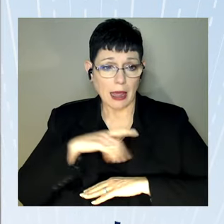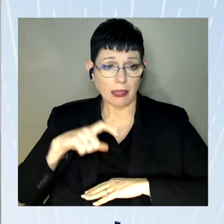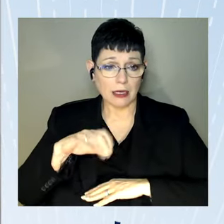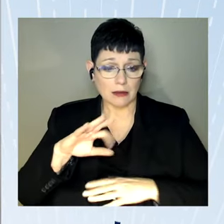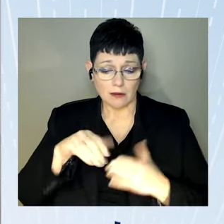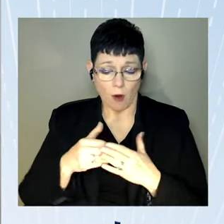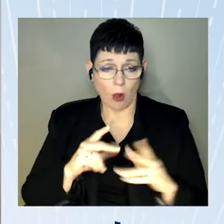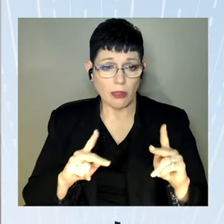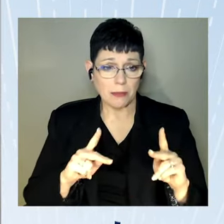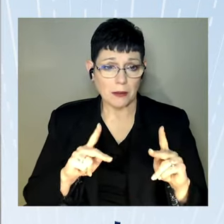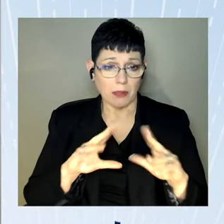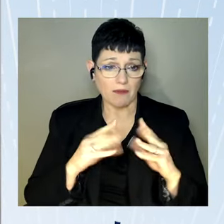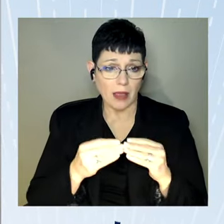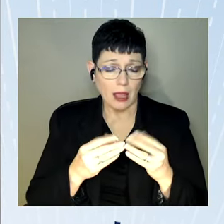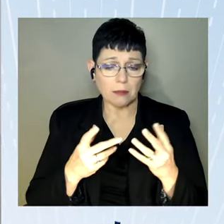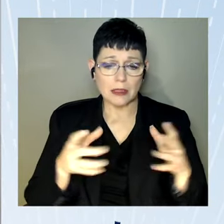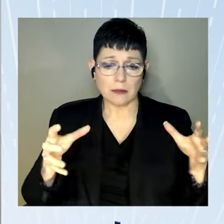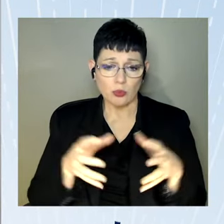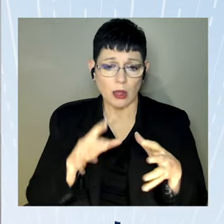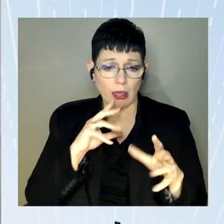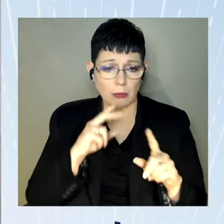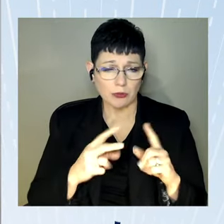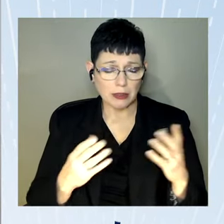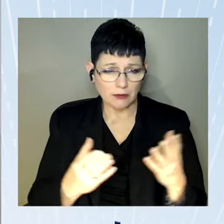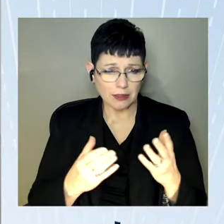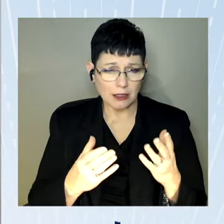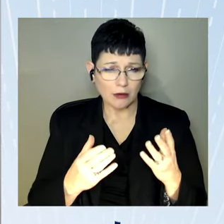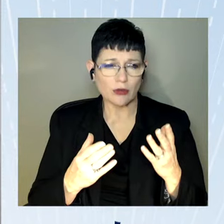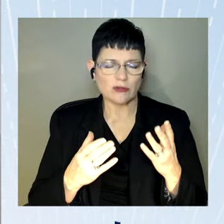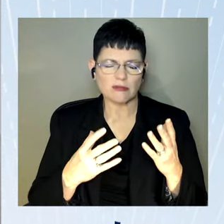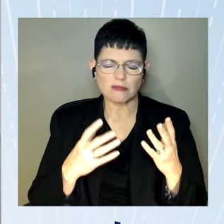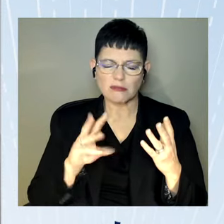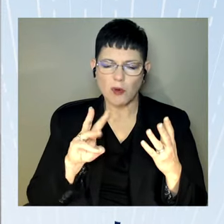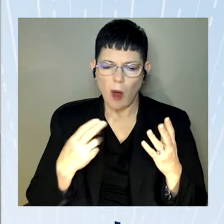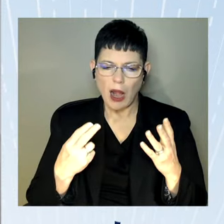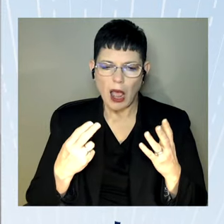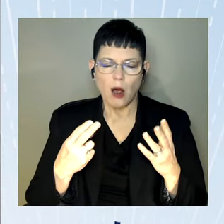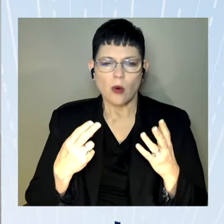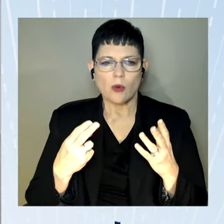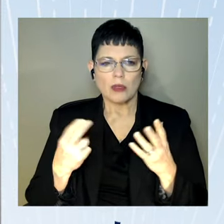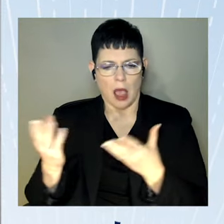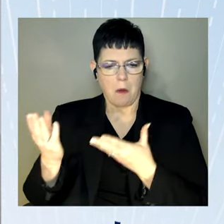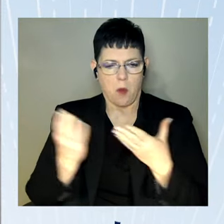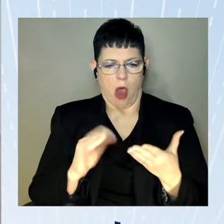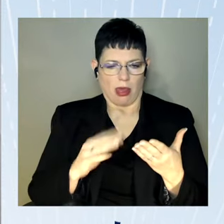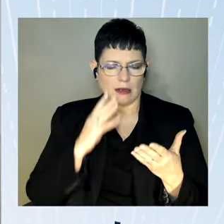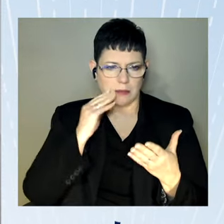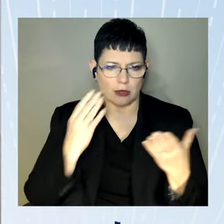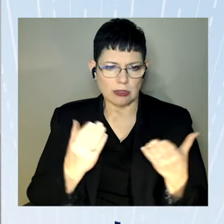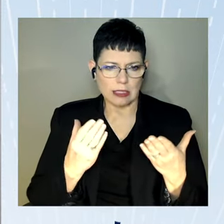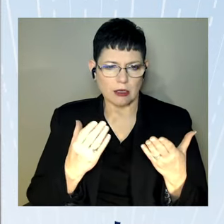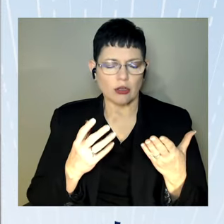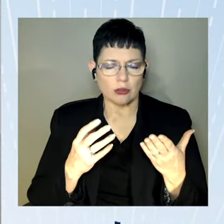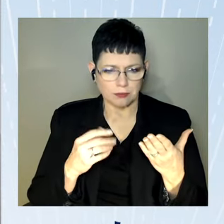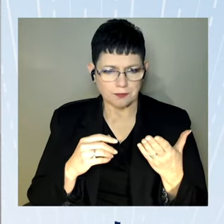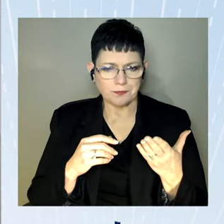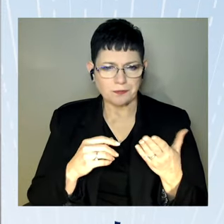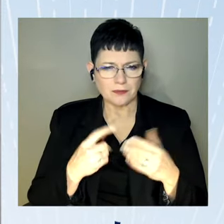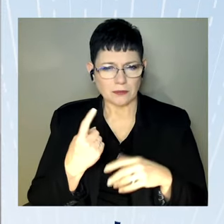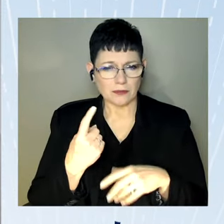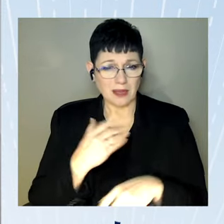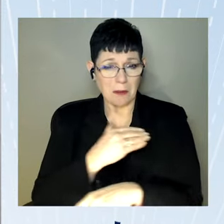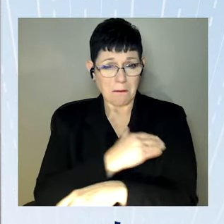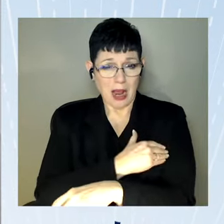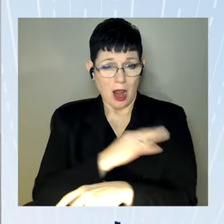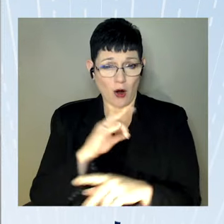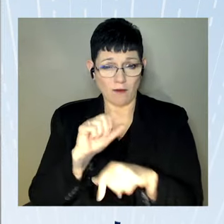families. I bring that perspective here to the White House, and I will tell you the power of working with people like Macy